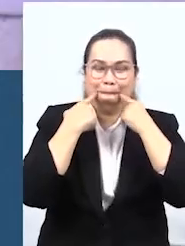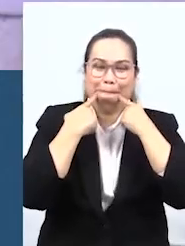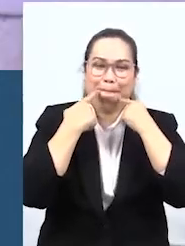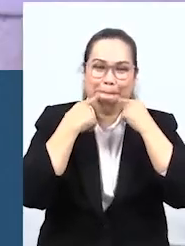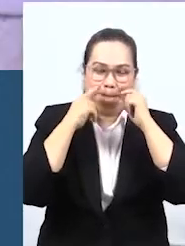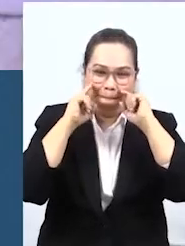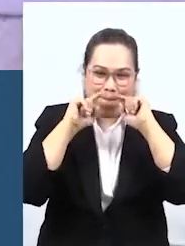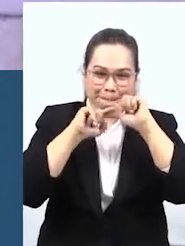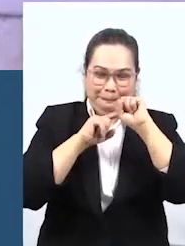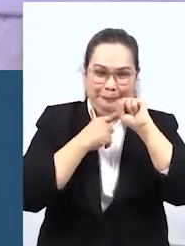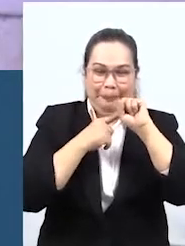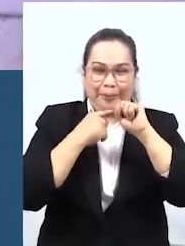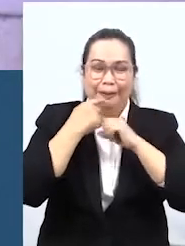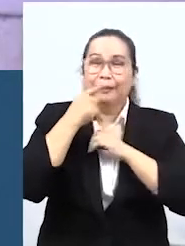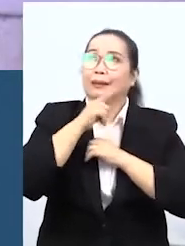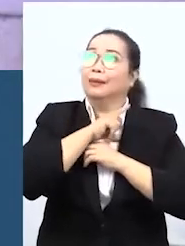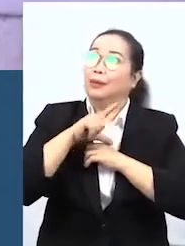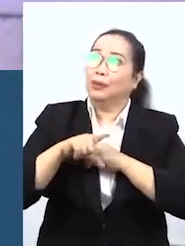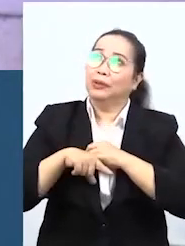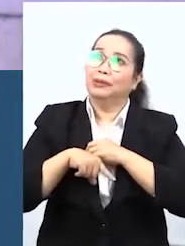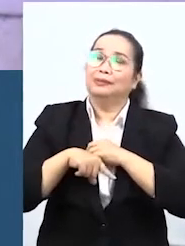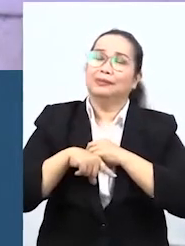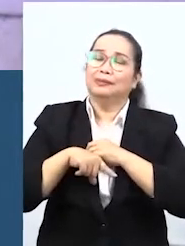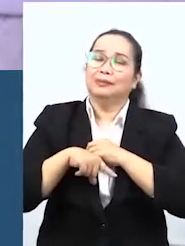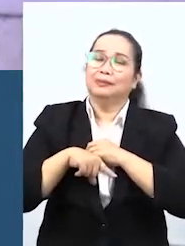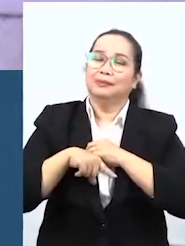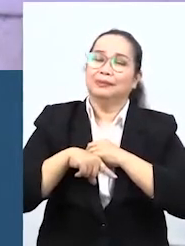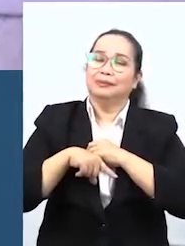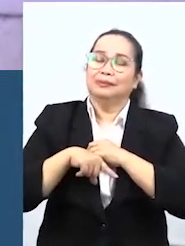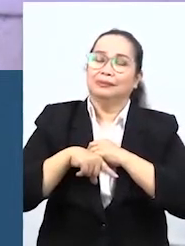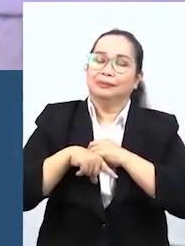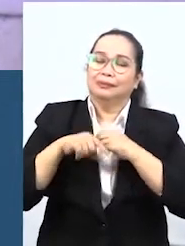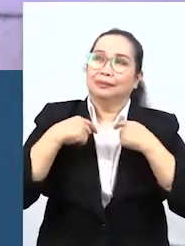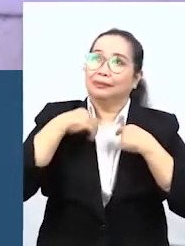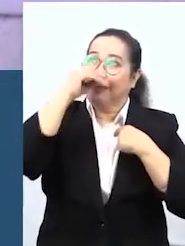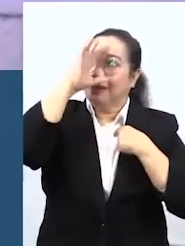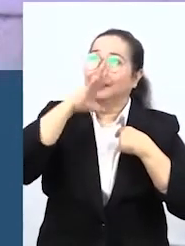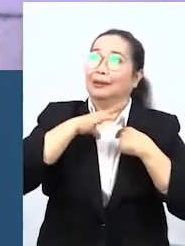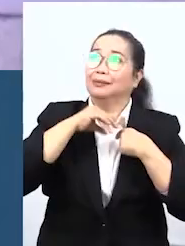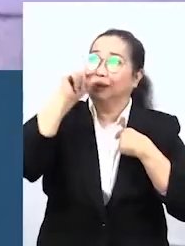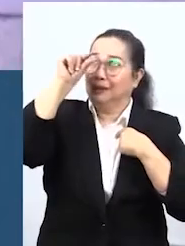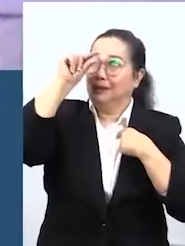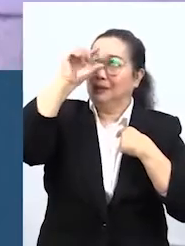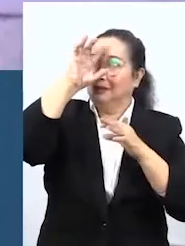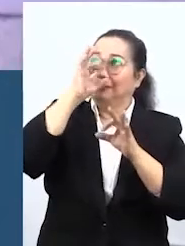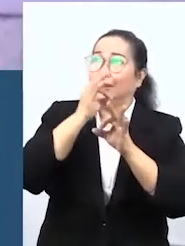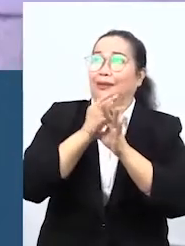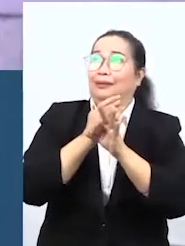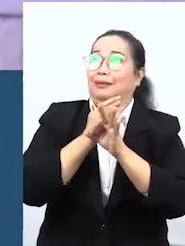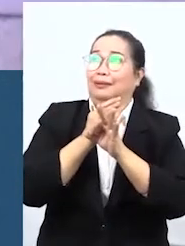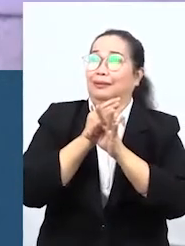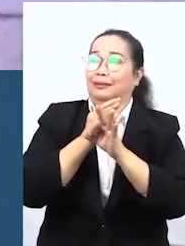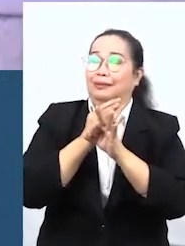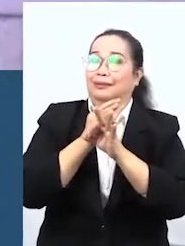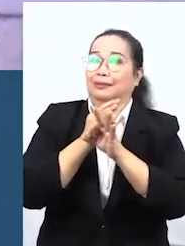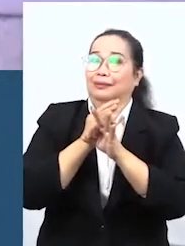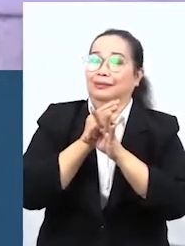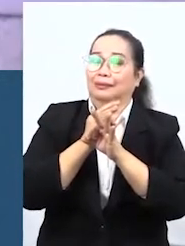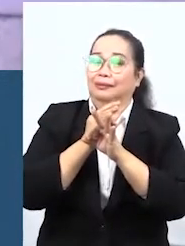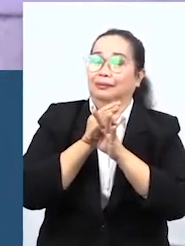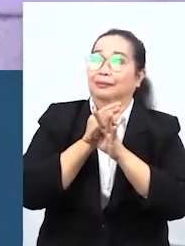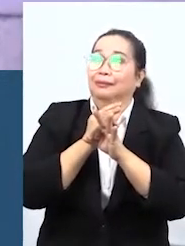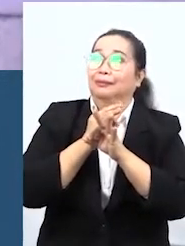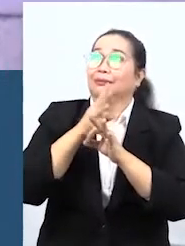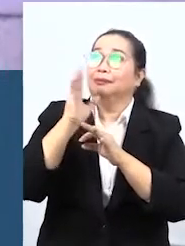crying Sabi ko Lord I'm a man of Little Faith